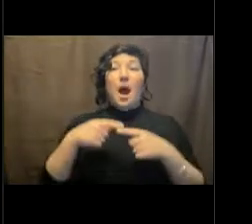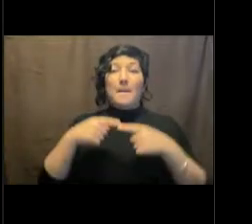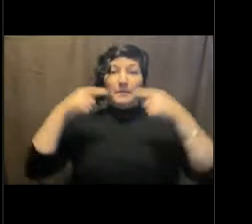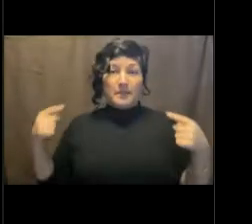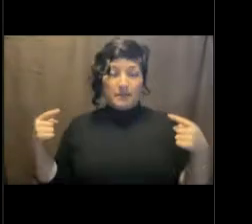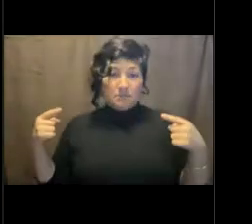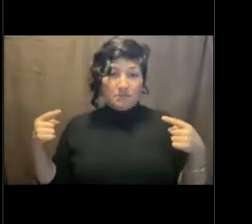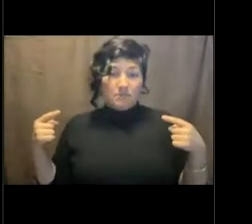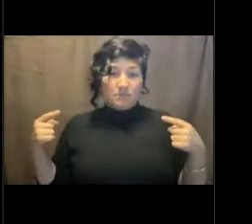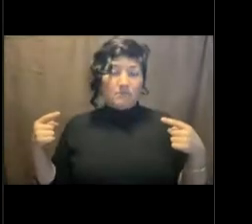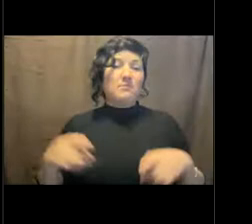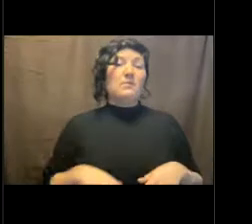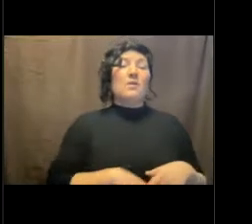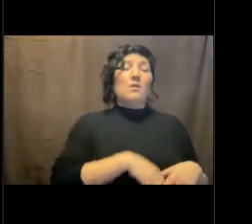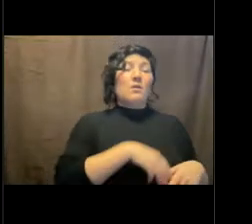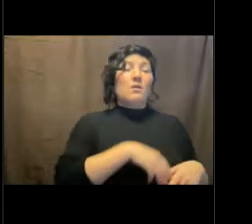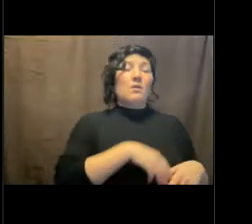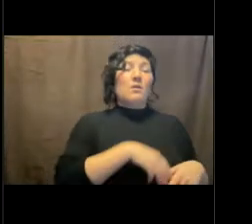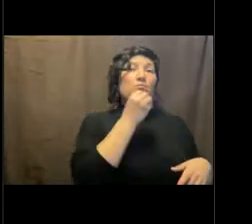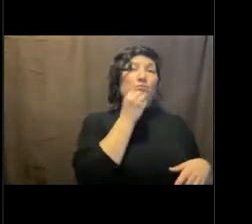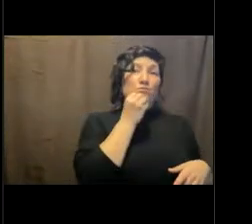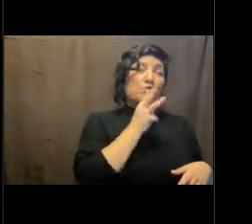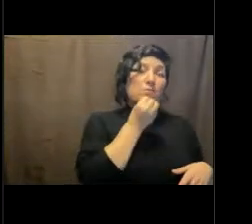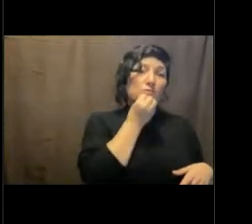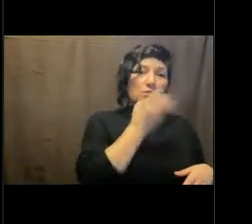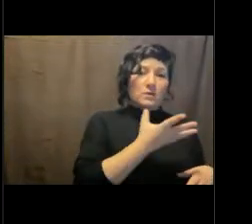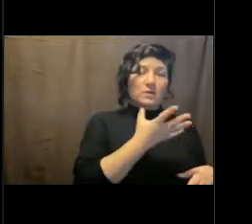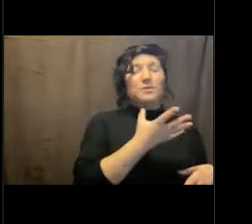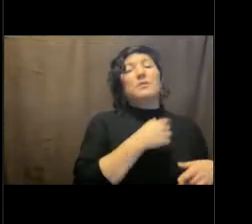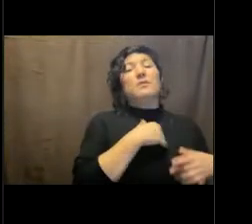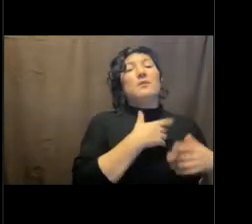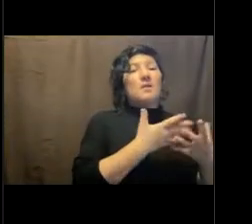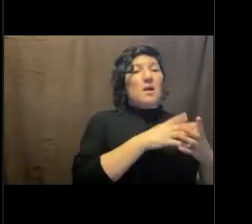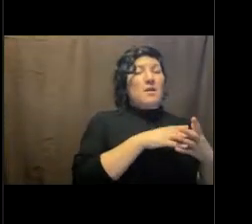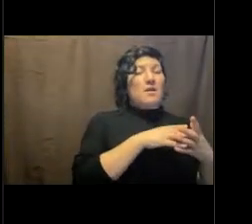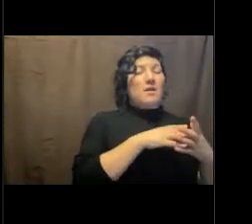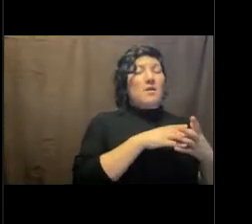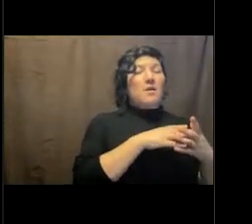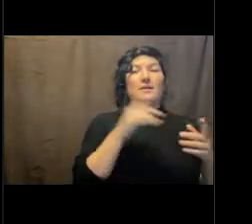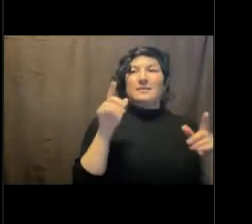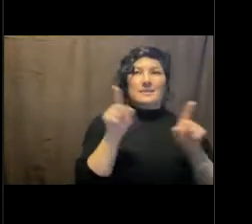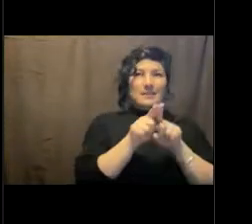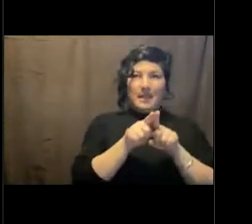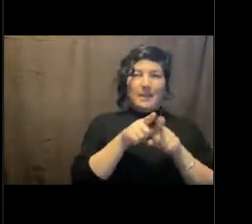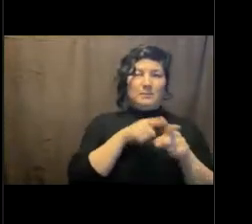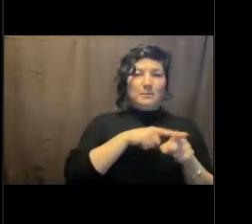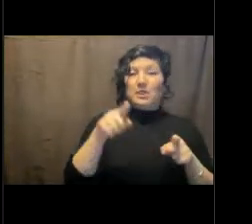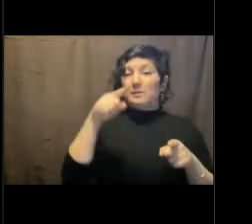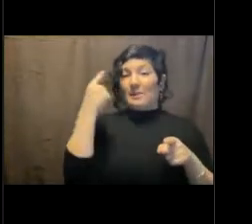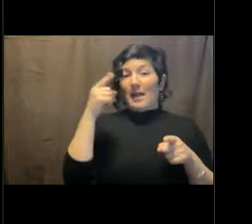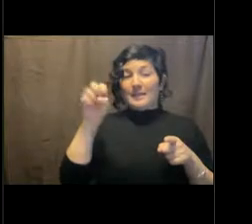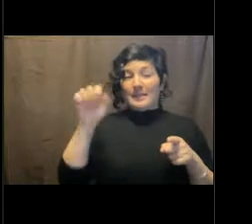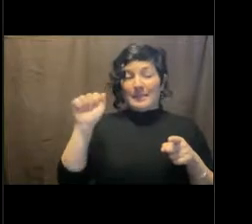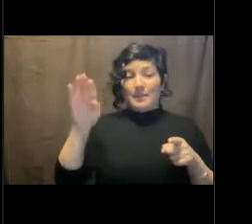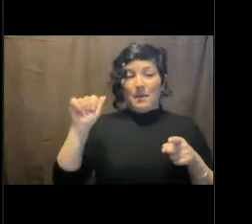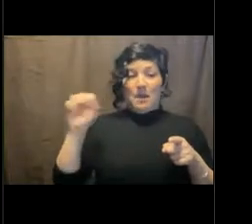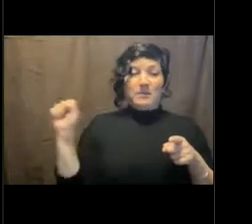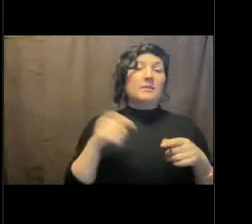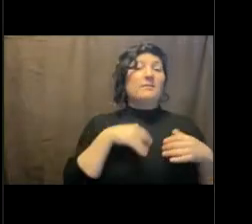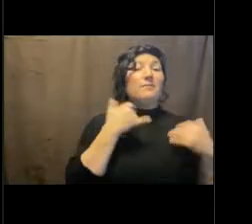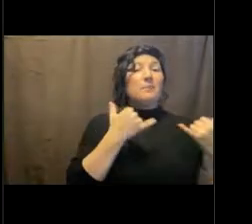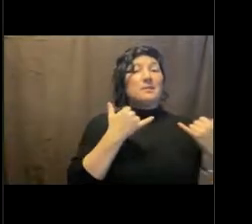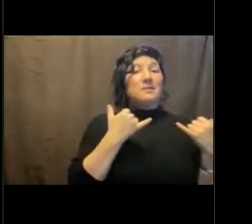side, for a warm water fish like black sea bass, as I discussed earlier, if you look at the present day habitat versus the future, or the projected or forecasted